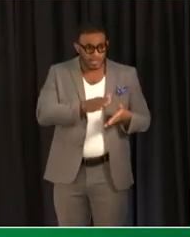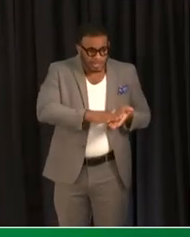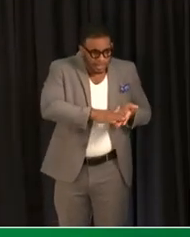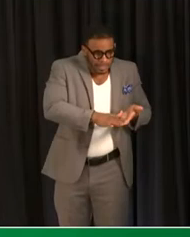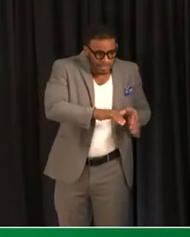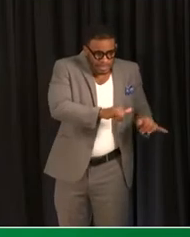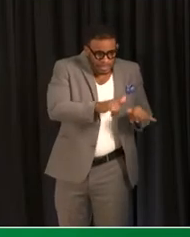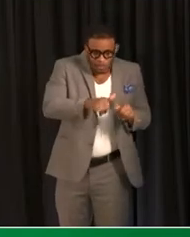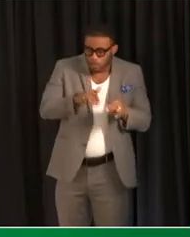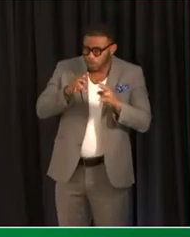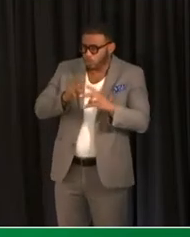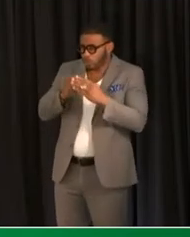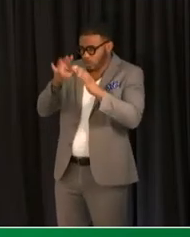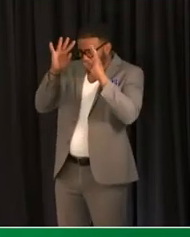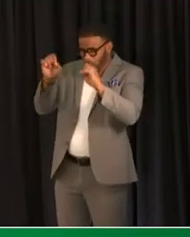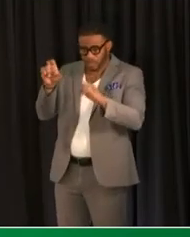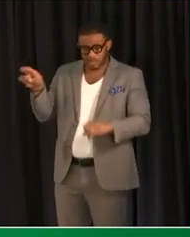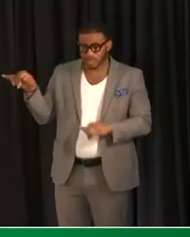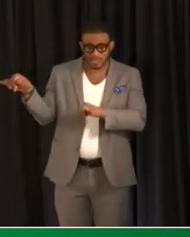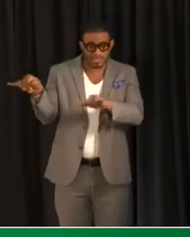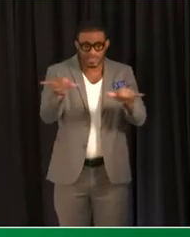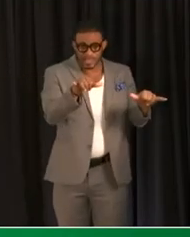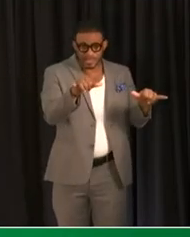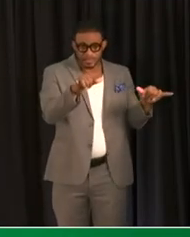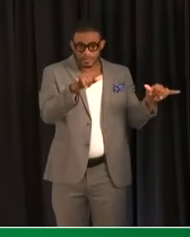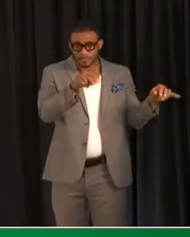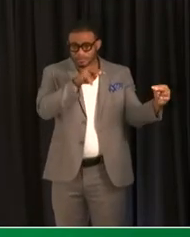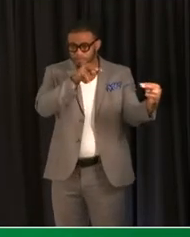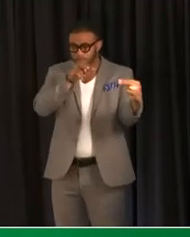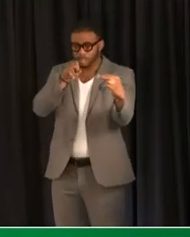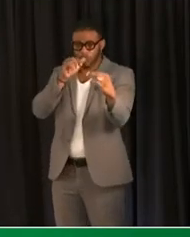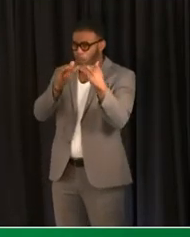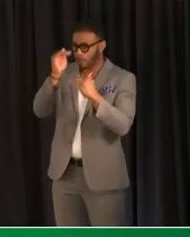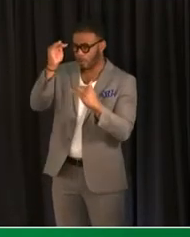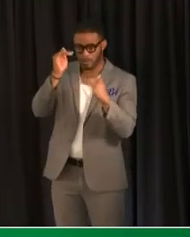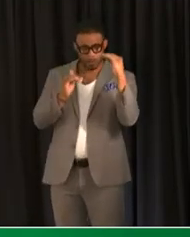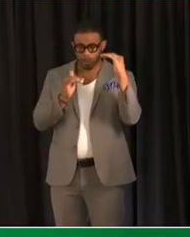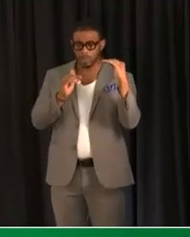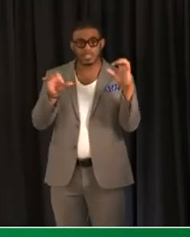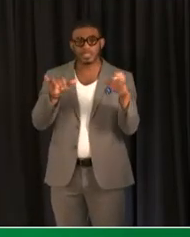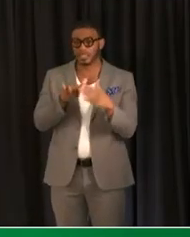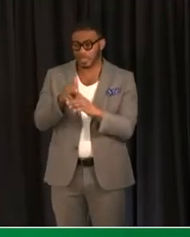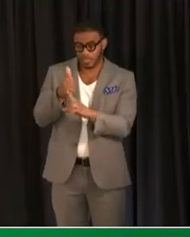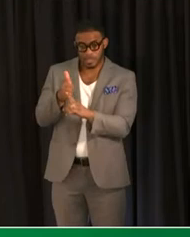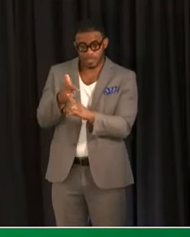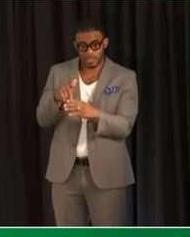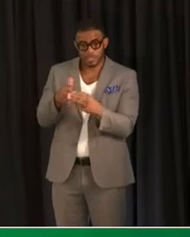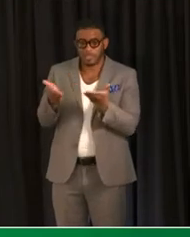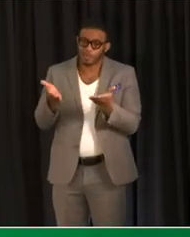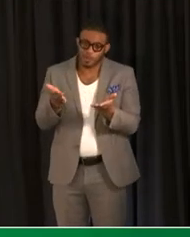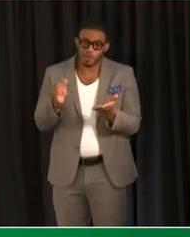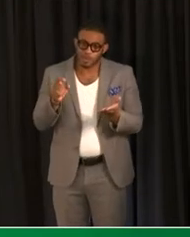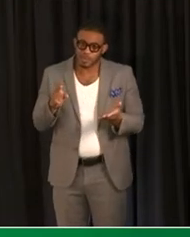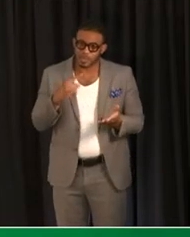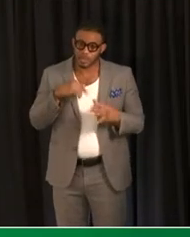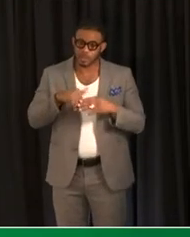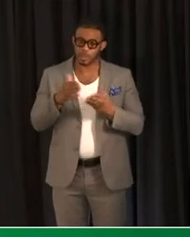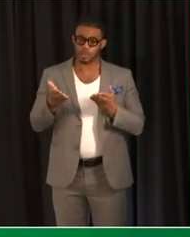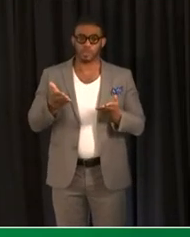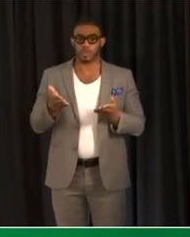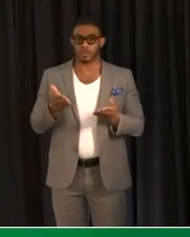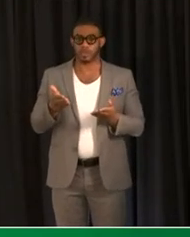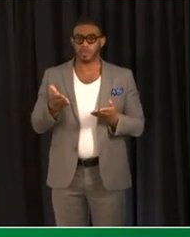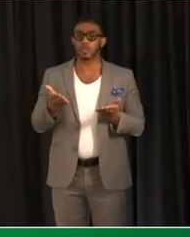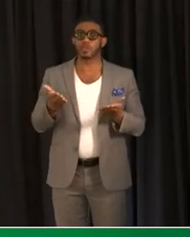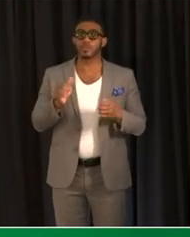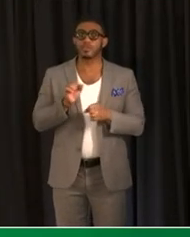janitor with the same way you treat the President of the United States. And she's done that. She's in service. So, she says when you're